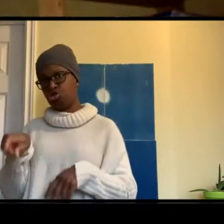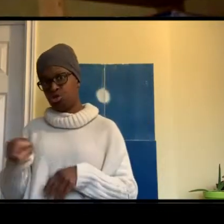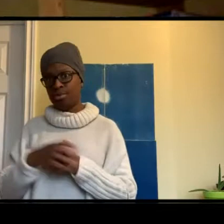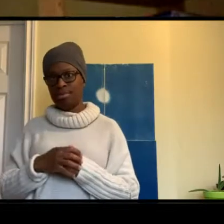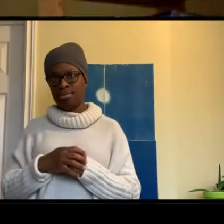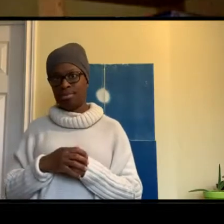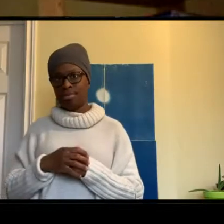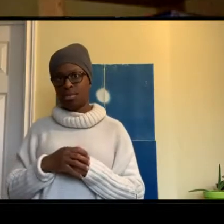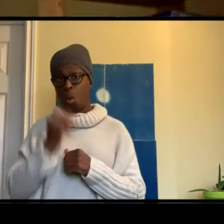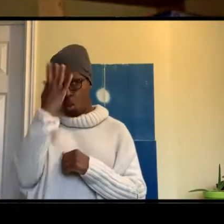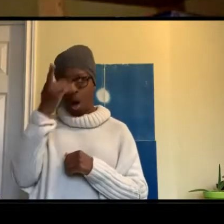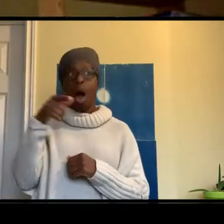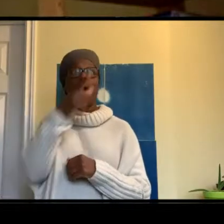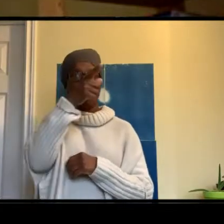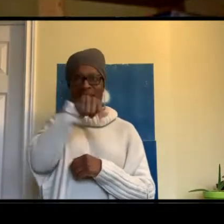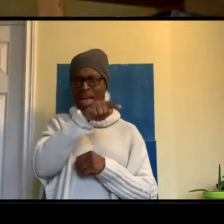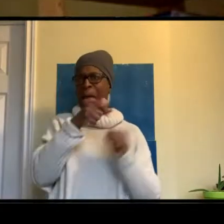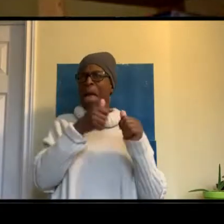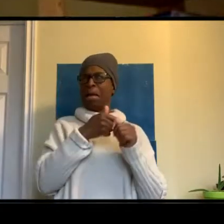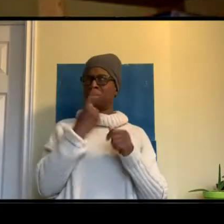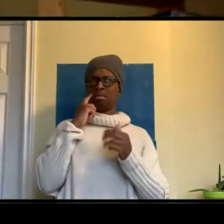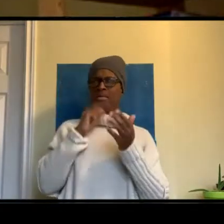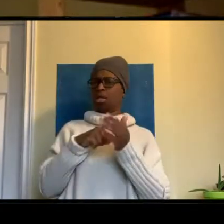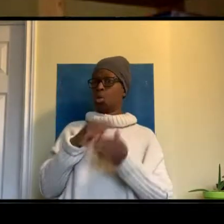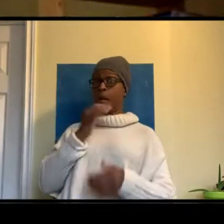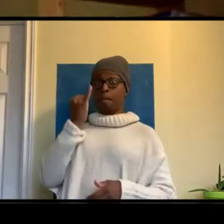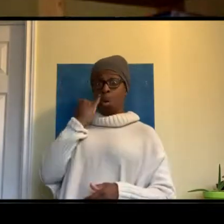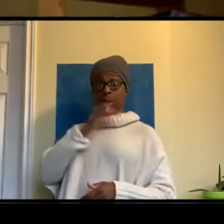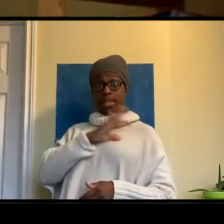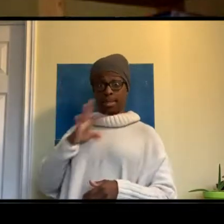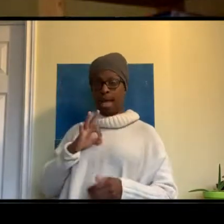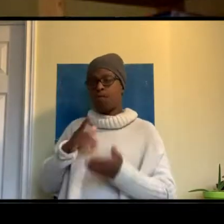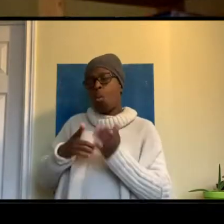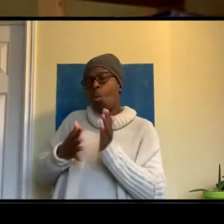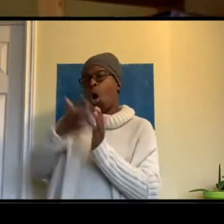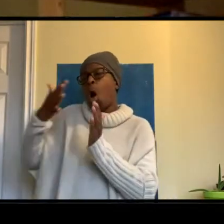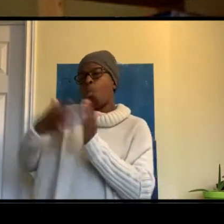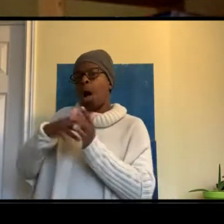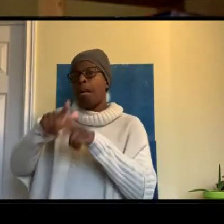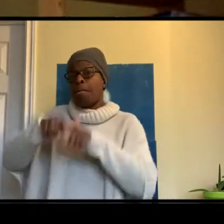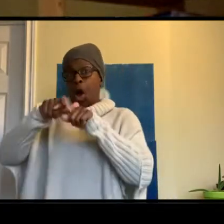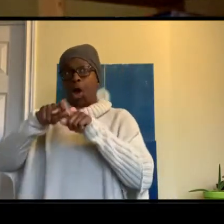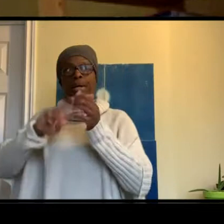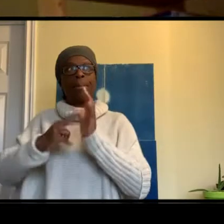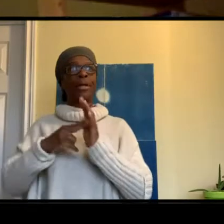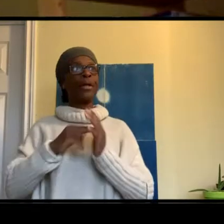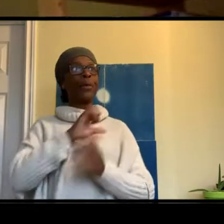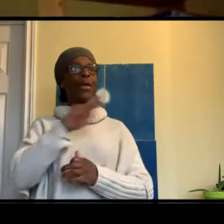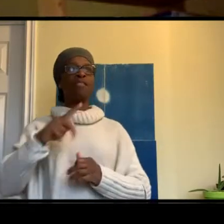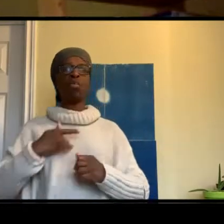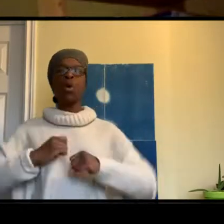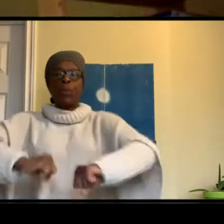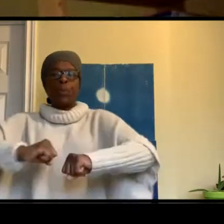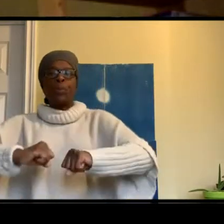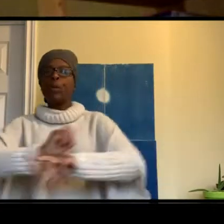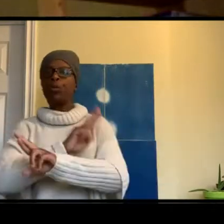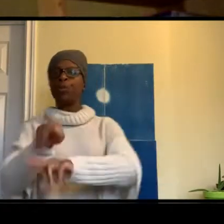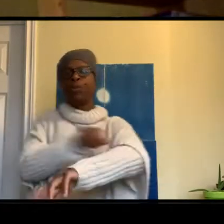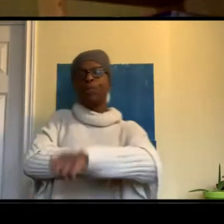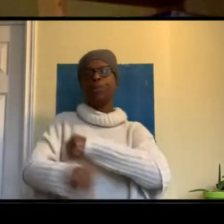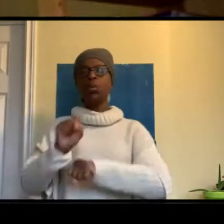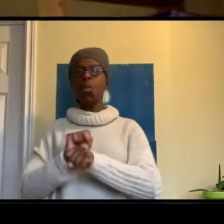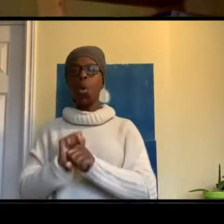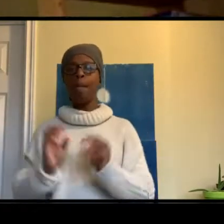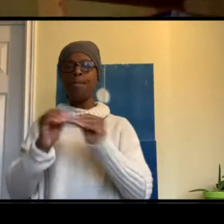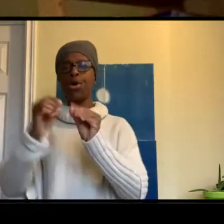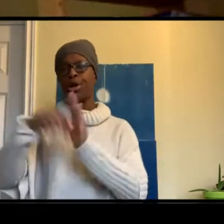more efficient, well-rested, clear-minded employee. Exactly. So if you're doing this all on your own, you need to also be your own